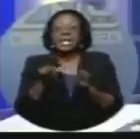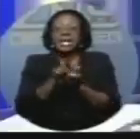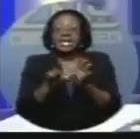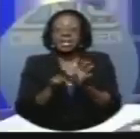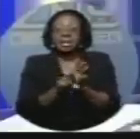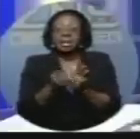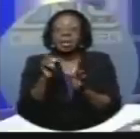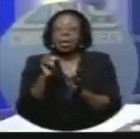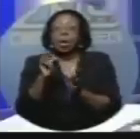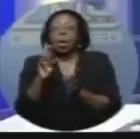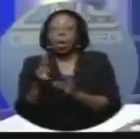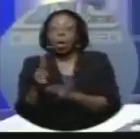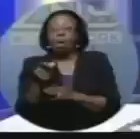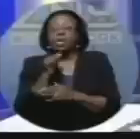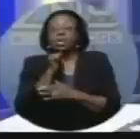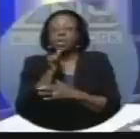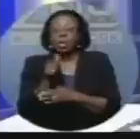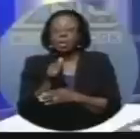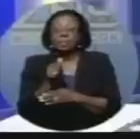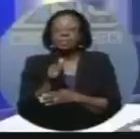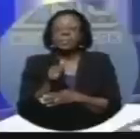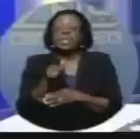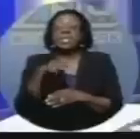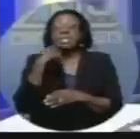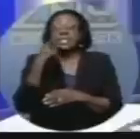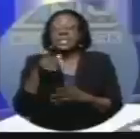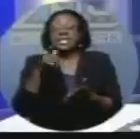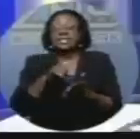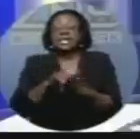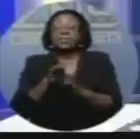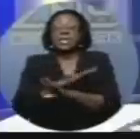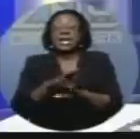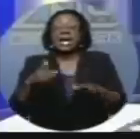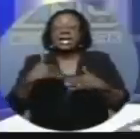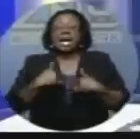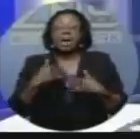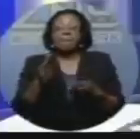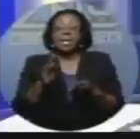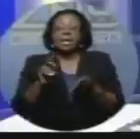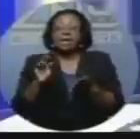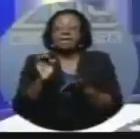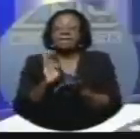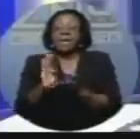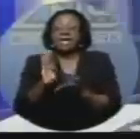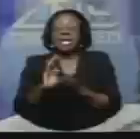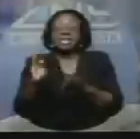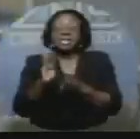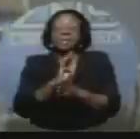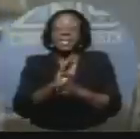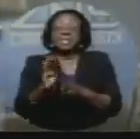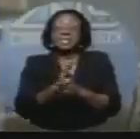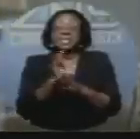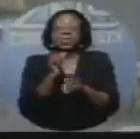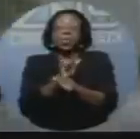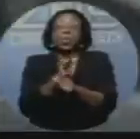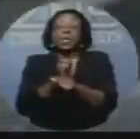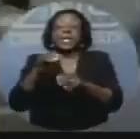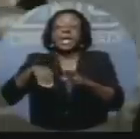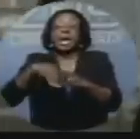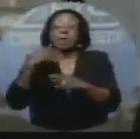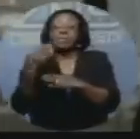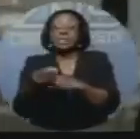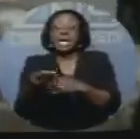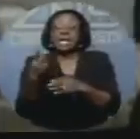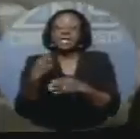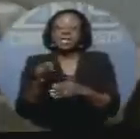to operate outside the purview of the law and without proper regulation and oversight. Dr. Rollins indicated that if Bahamians